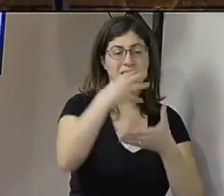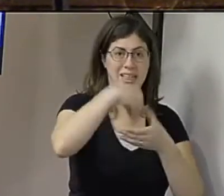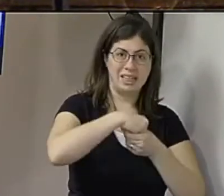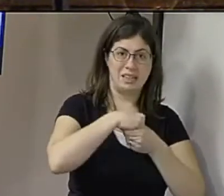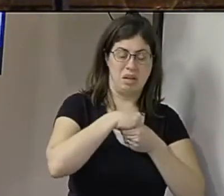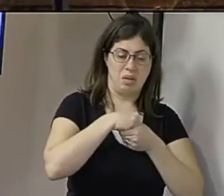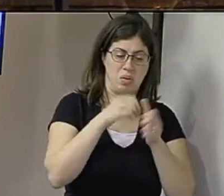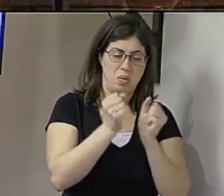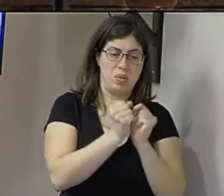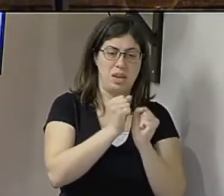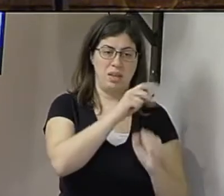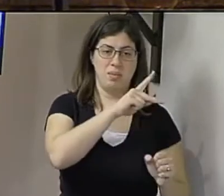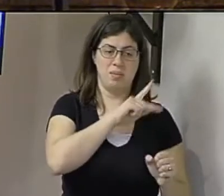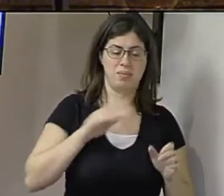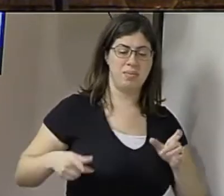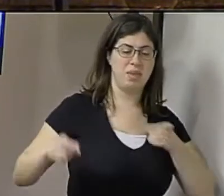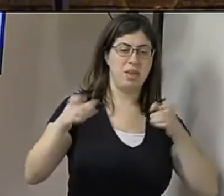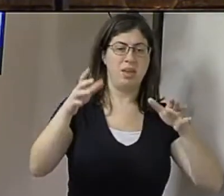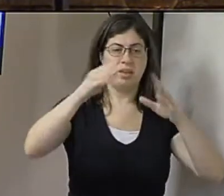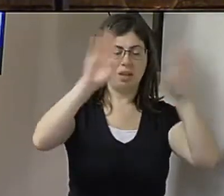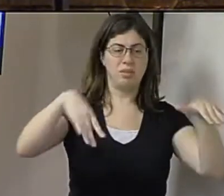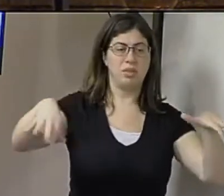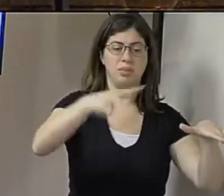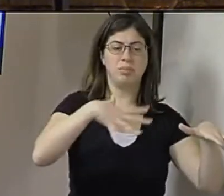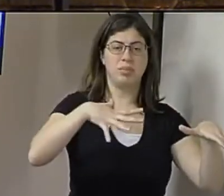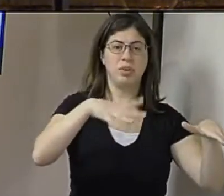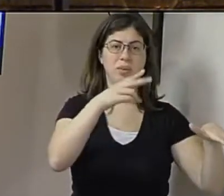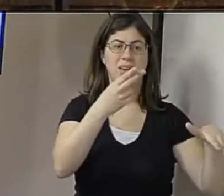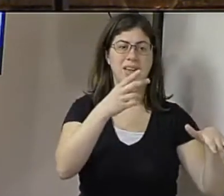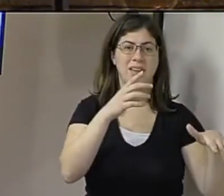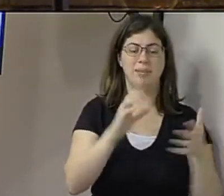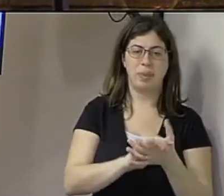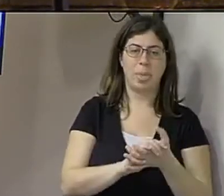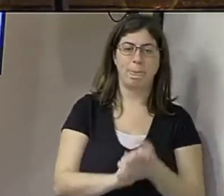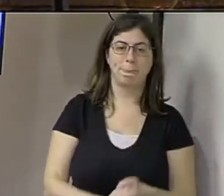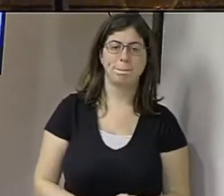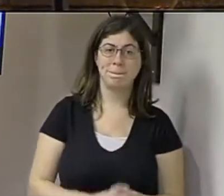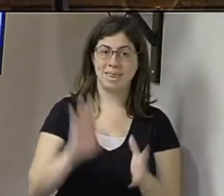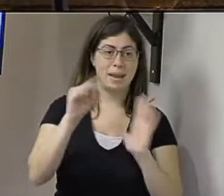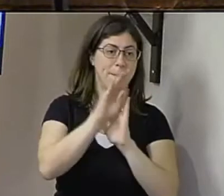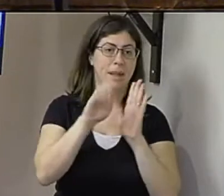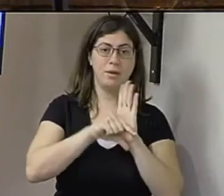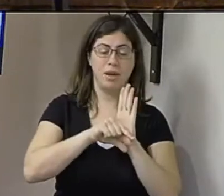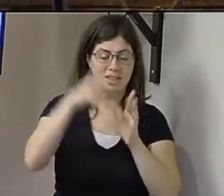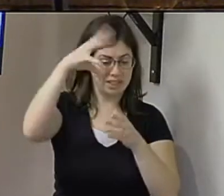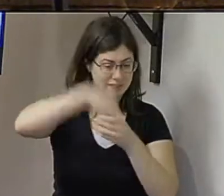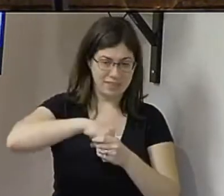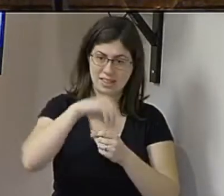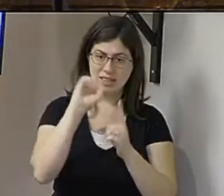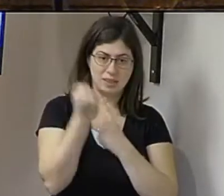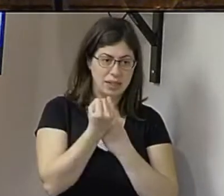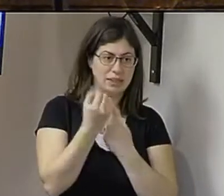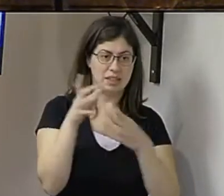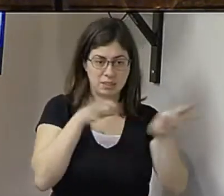in custody of Haggai, who had charge of the women. So that's all our background. It dumps us into the setting. It gives us all